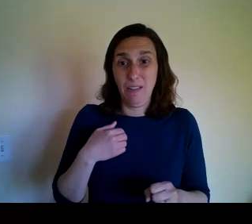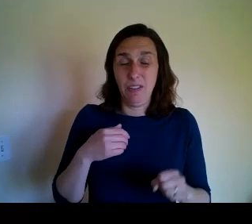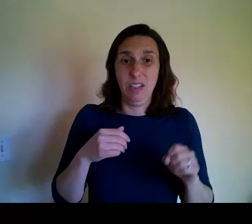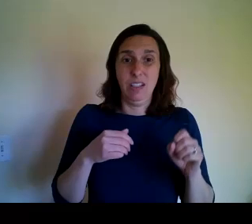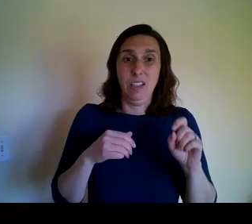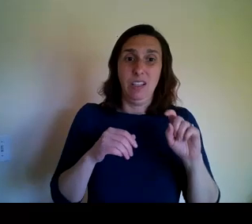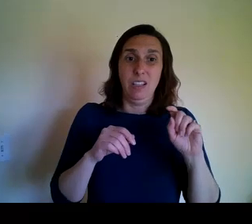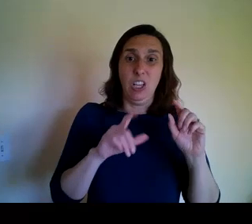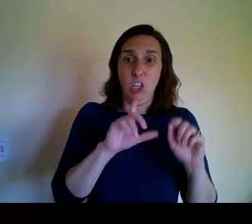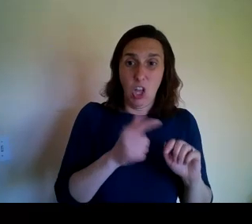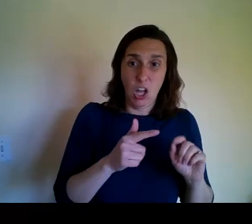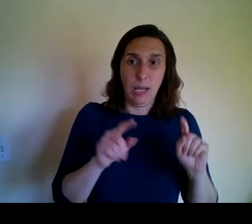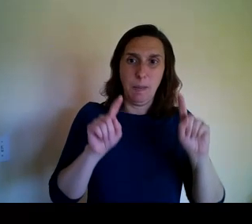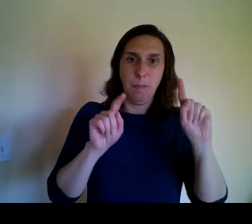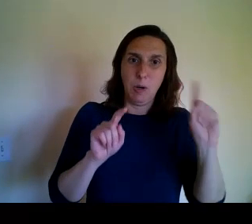here.